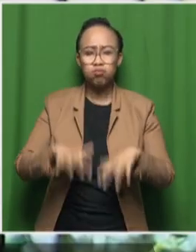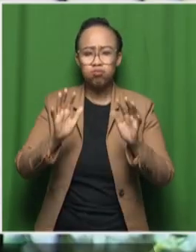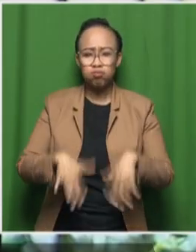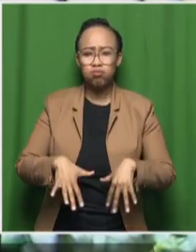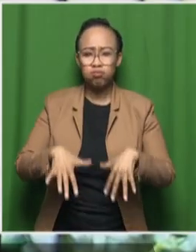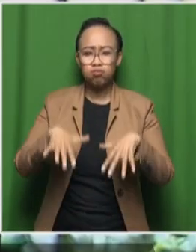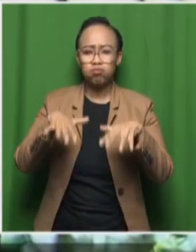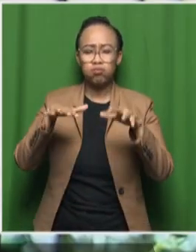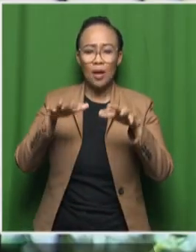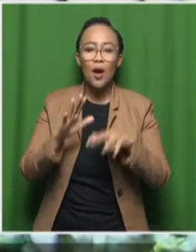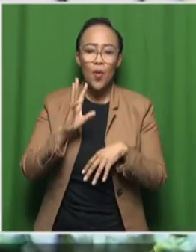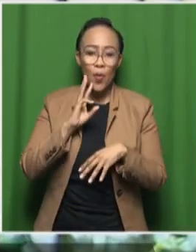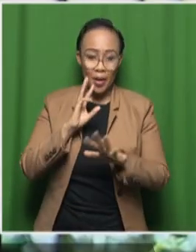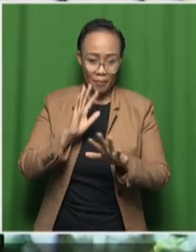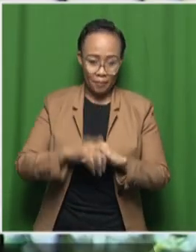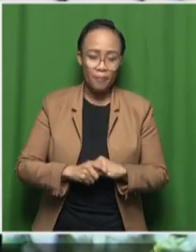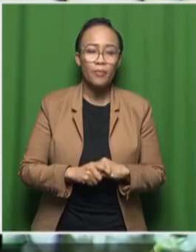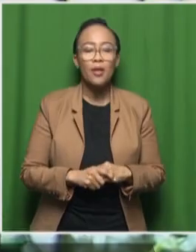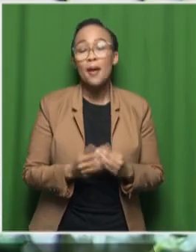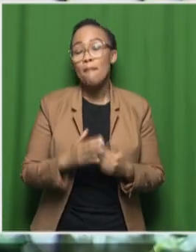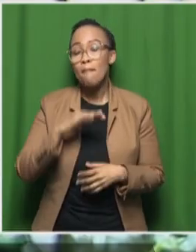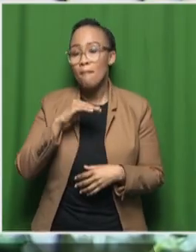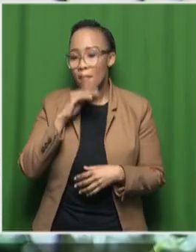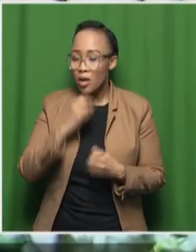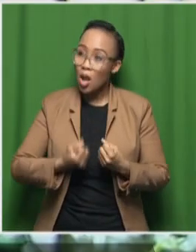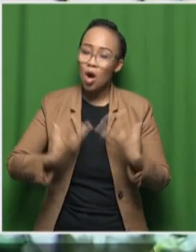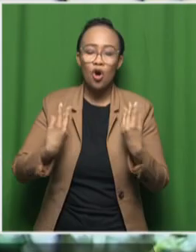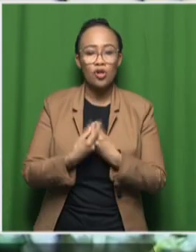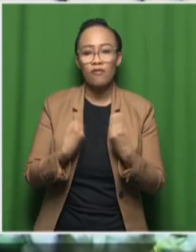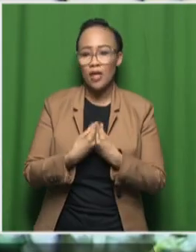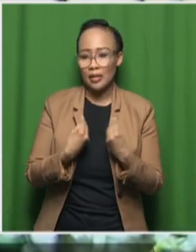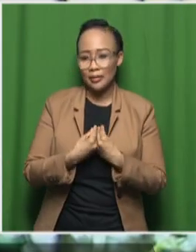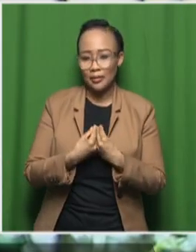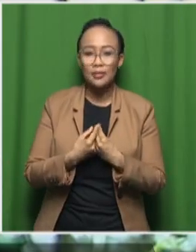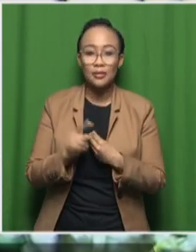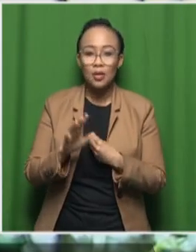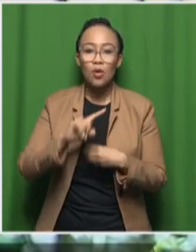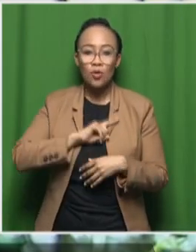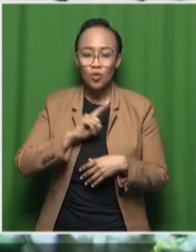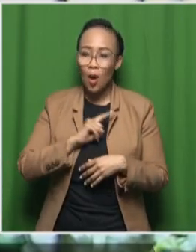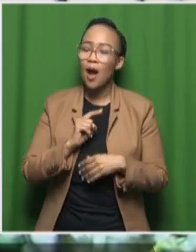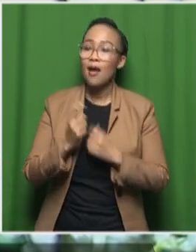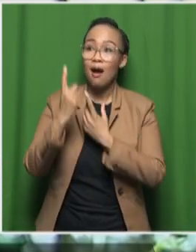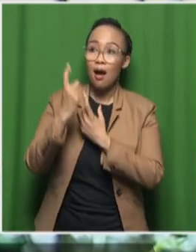It means a lot to our people because our ancestors used to tell us about the Halfmens.